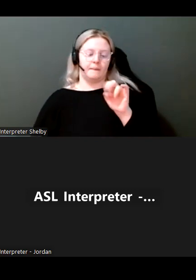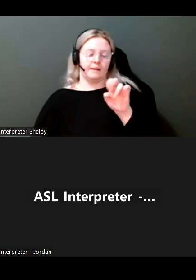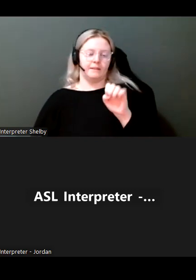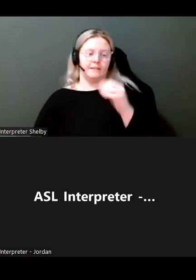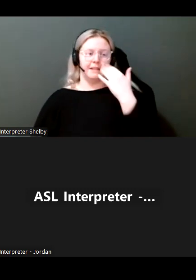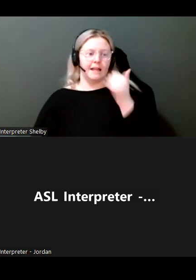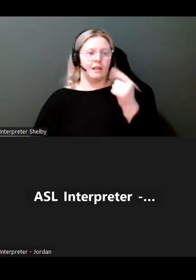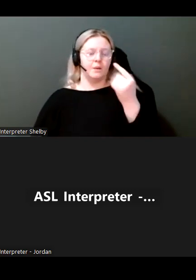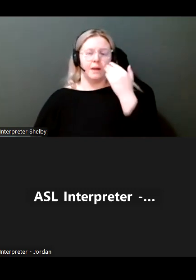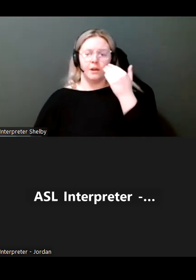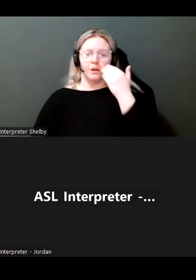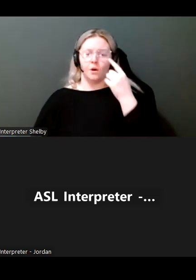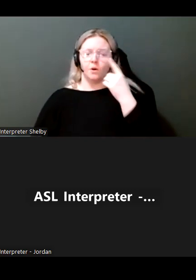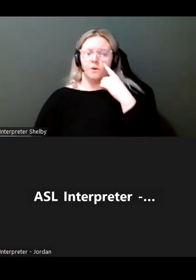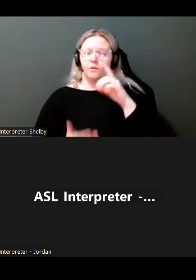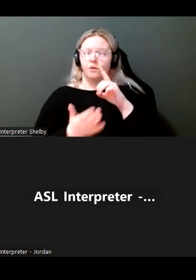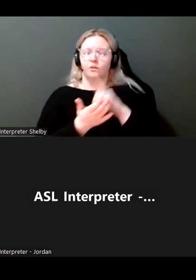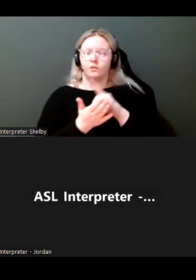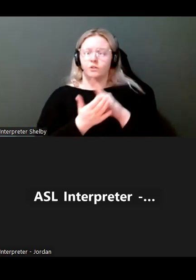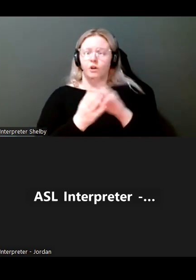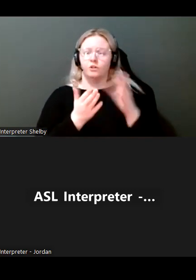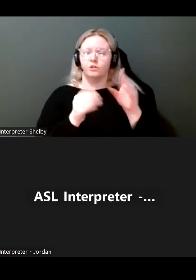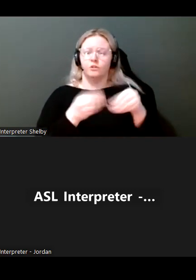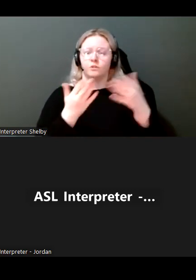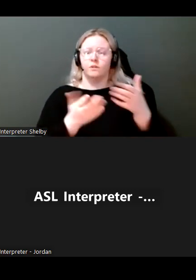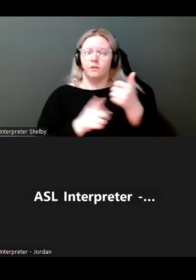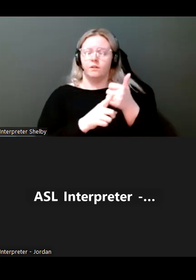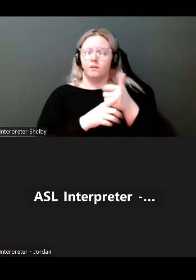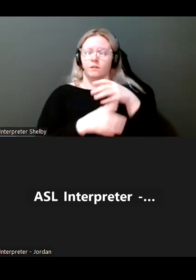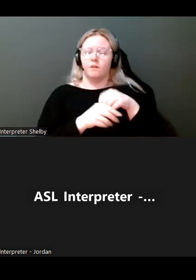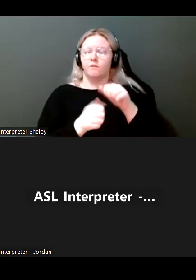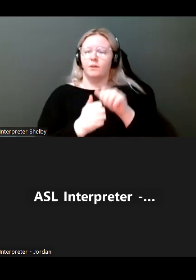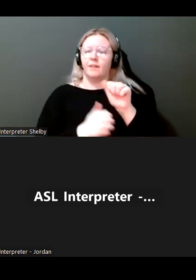provider that's familiar with the link between ACE and autoimmune disorders?